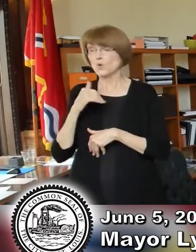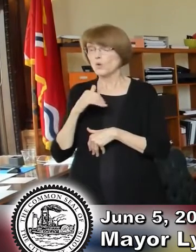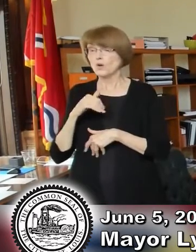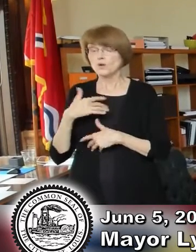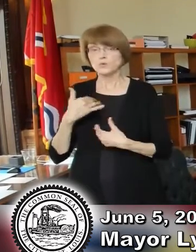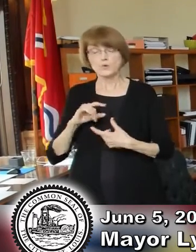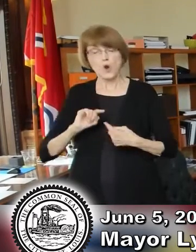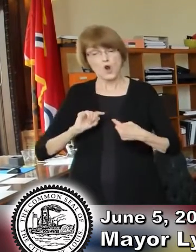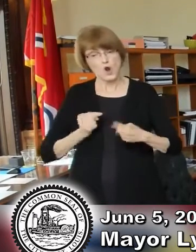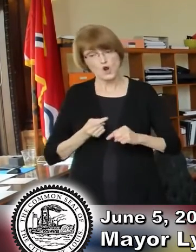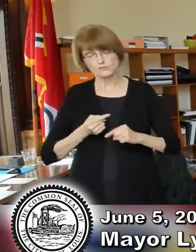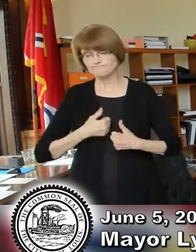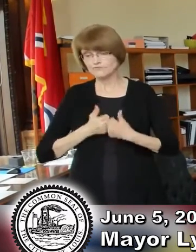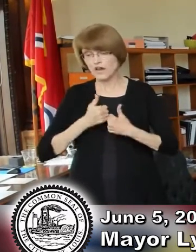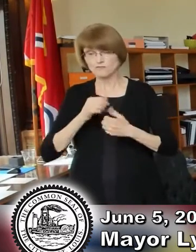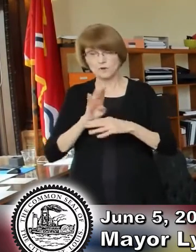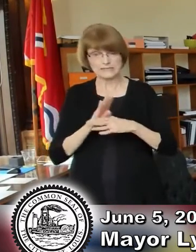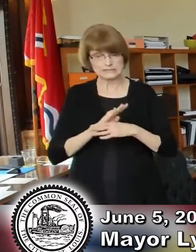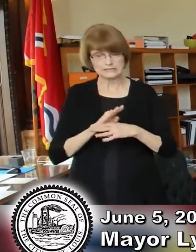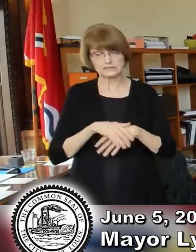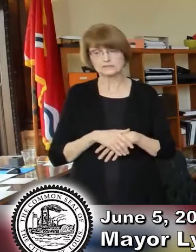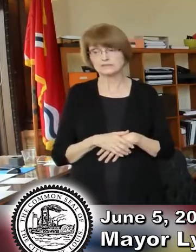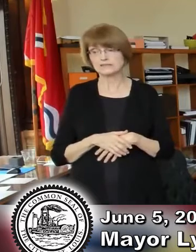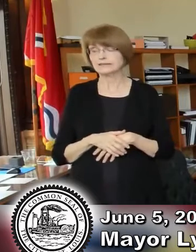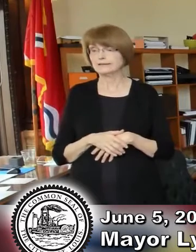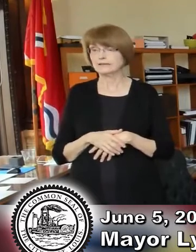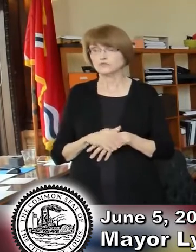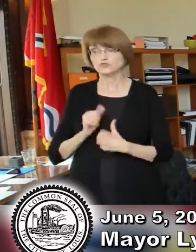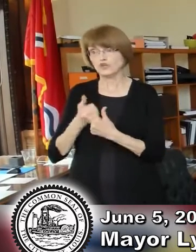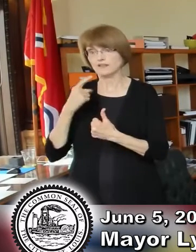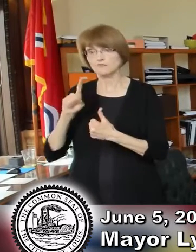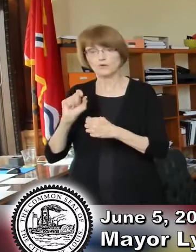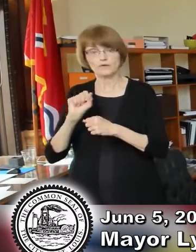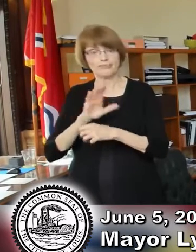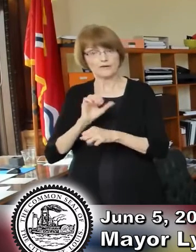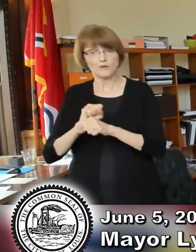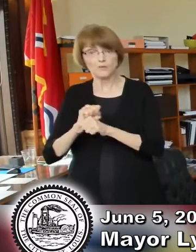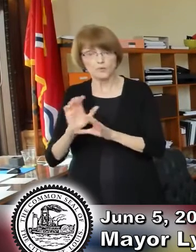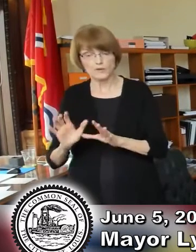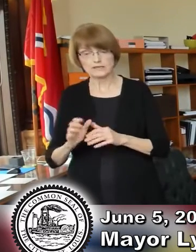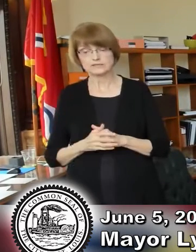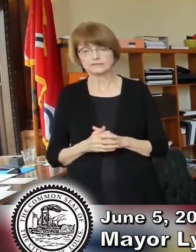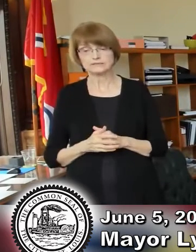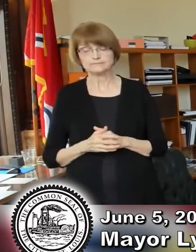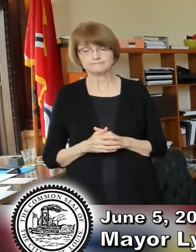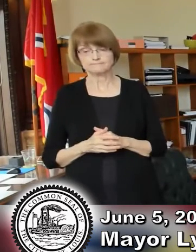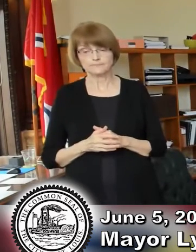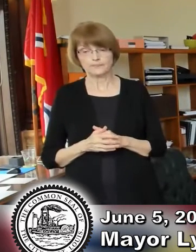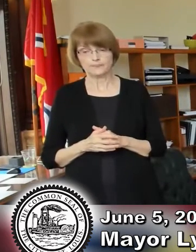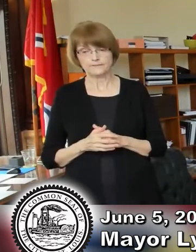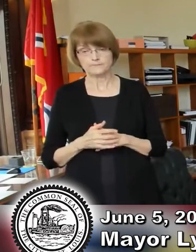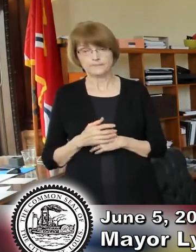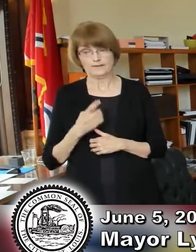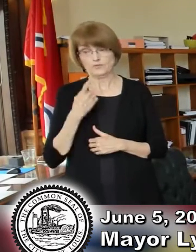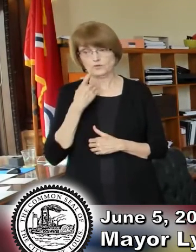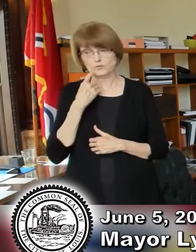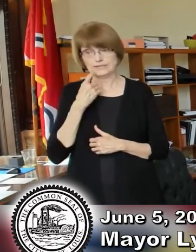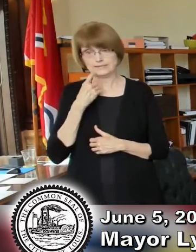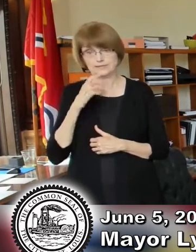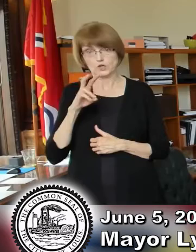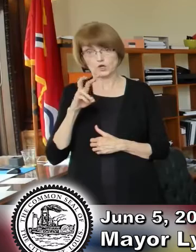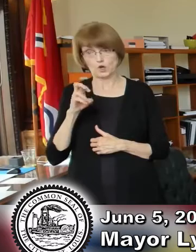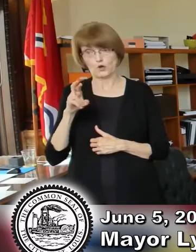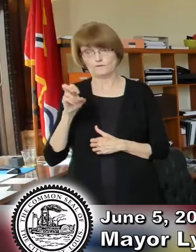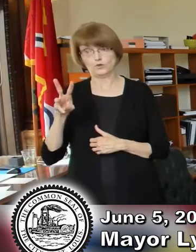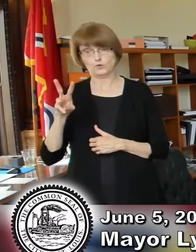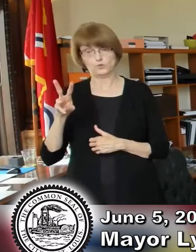it's tough on business, it's tough on employees. And this recent curfew at